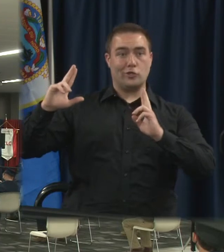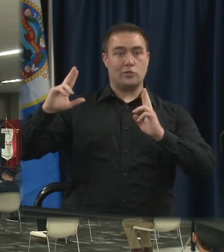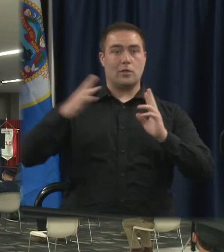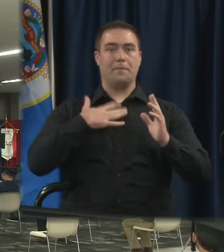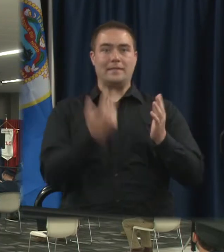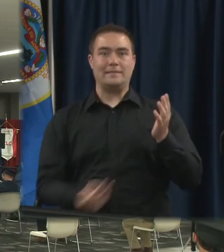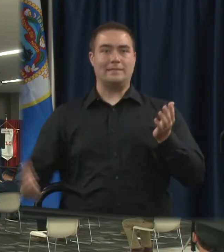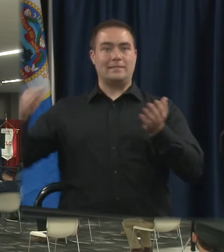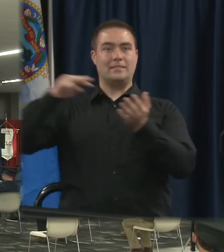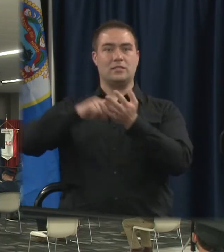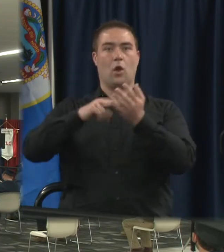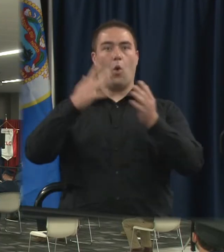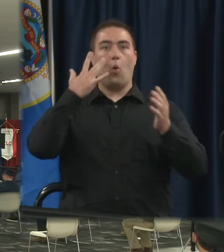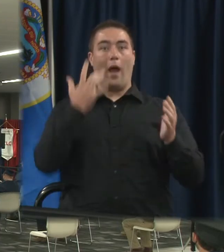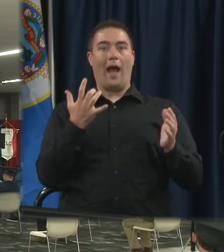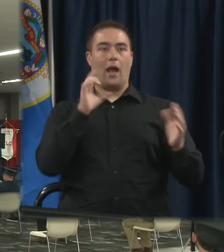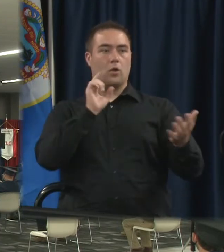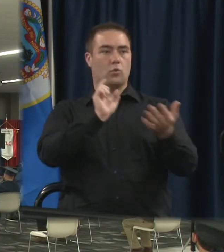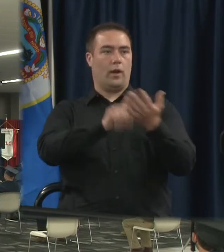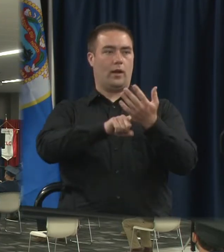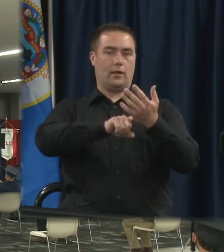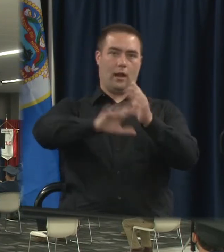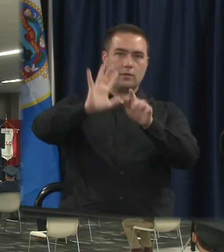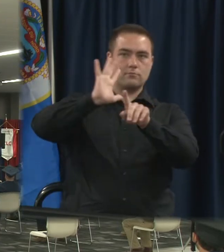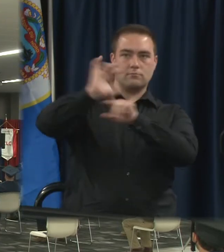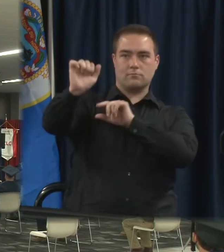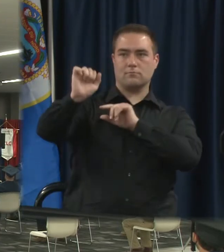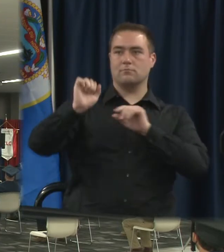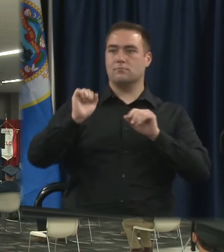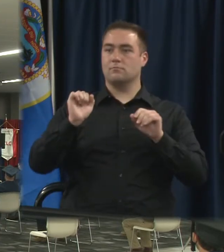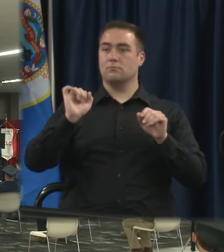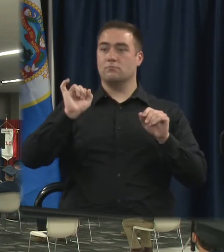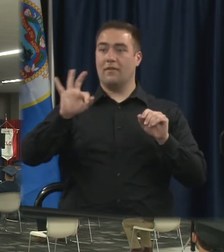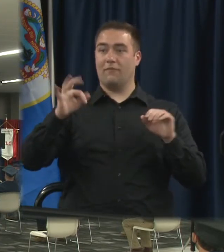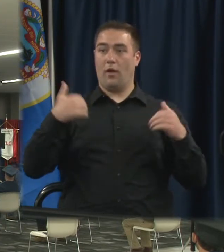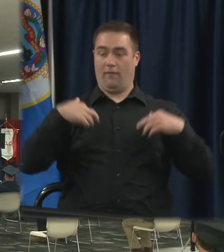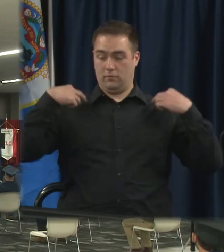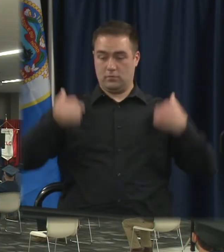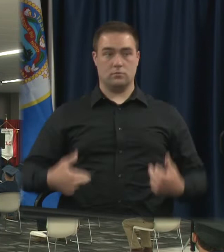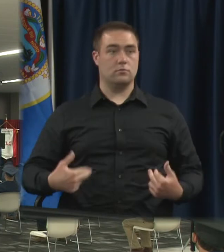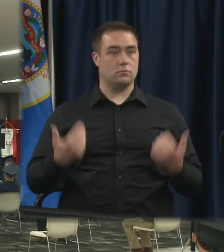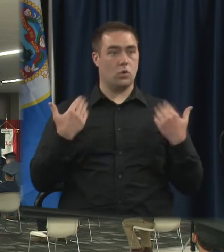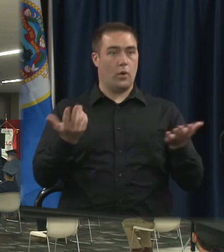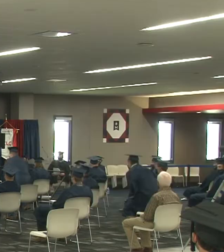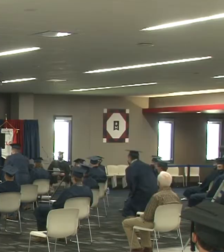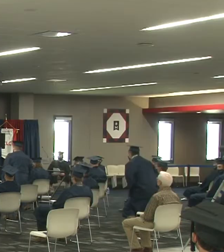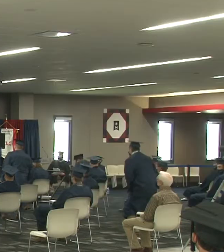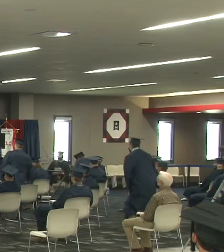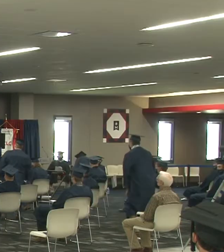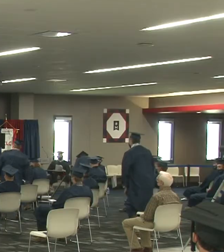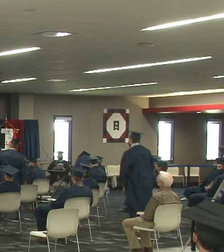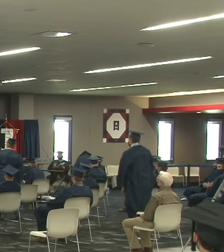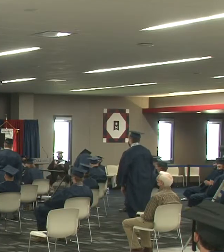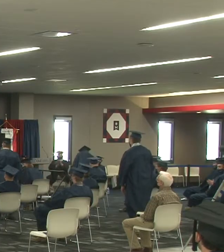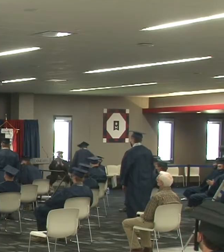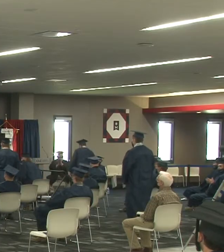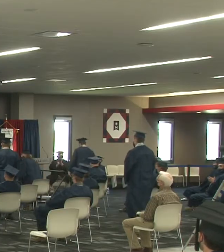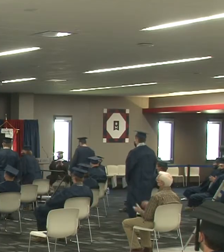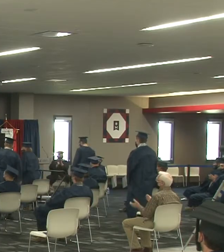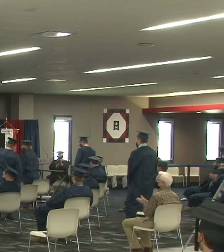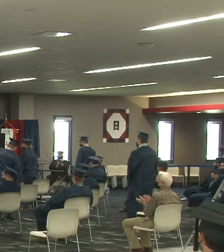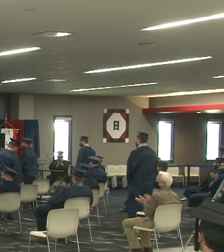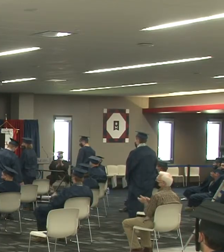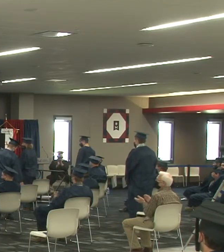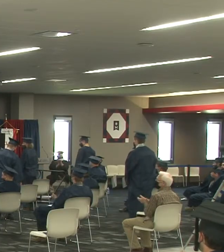your exceptional performance. So if you've got those cords on, you got to stand up. reluctantly, but let's give them a big